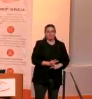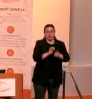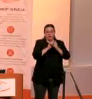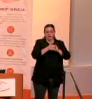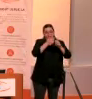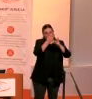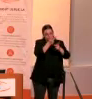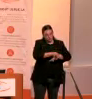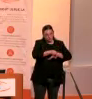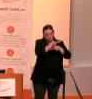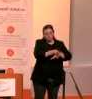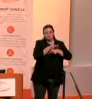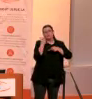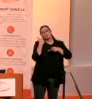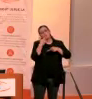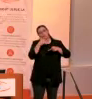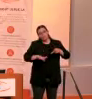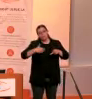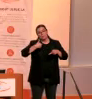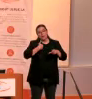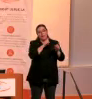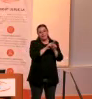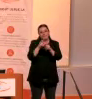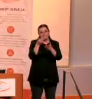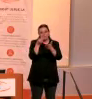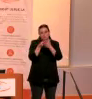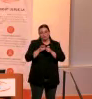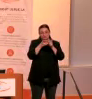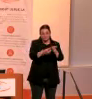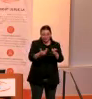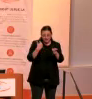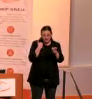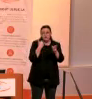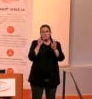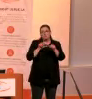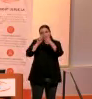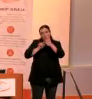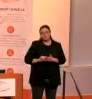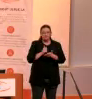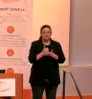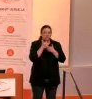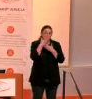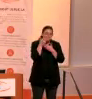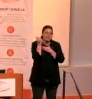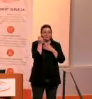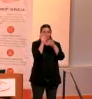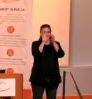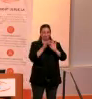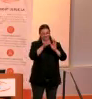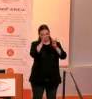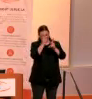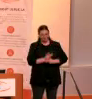we have, which will allow us to better understand the disease. There's also